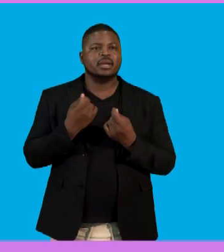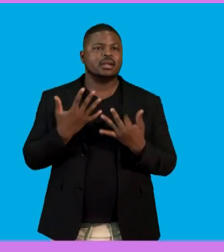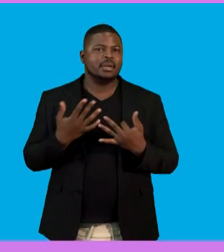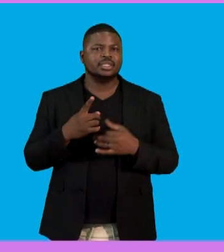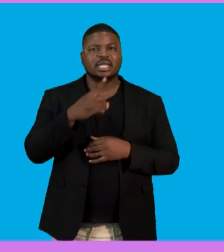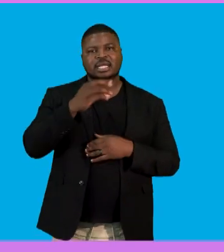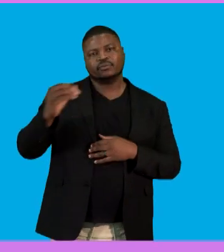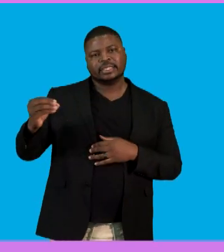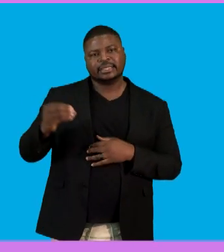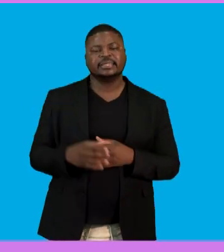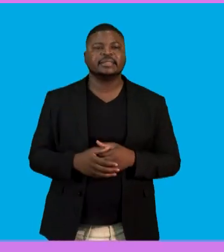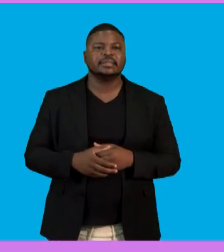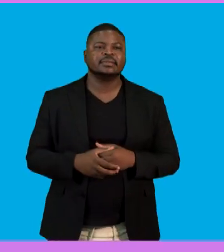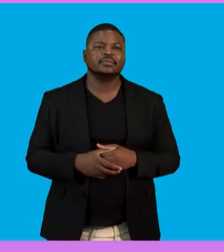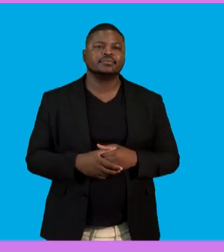100 rand.